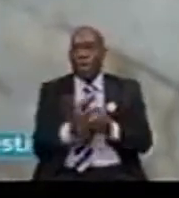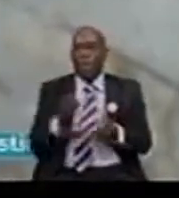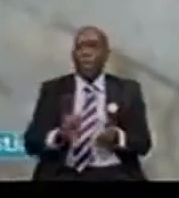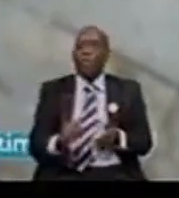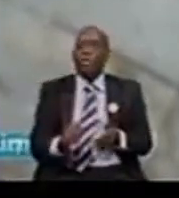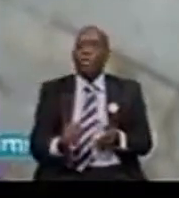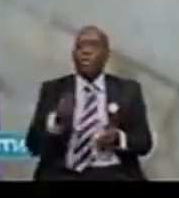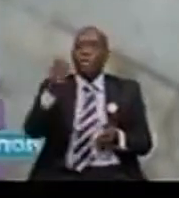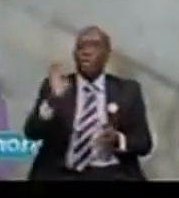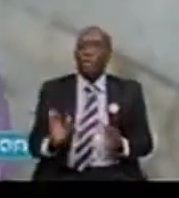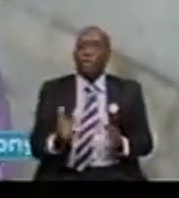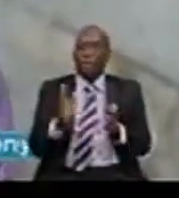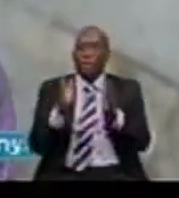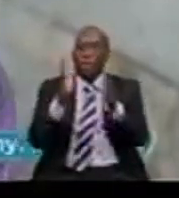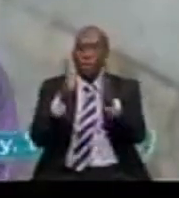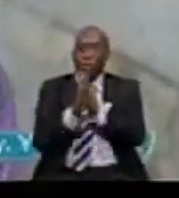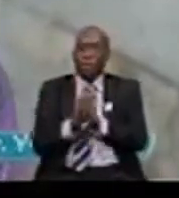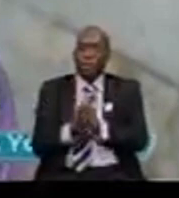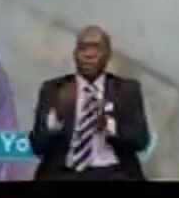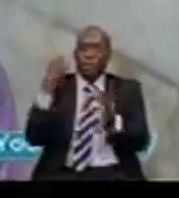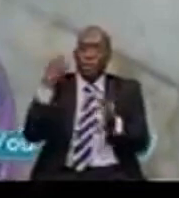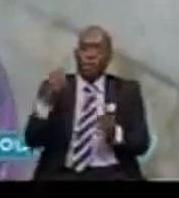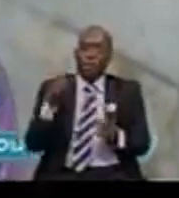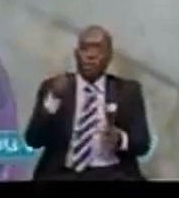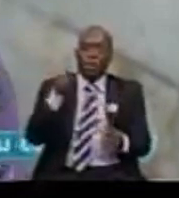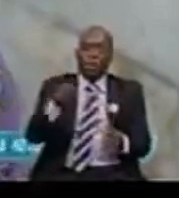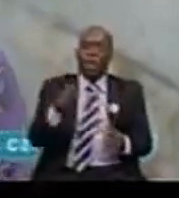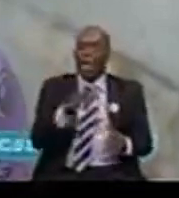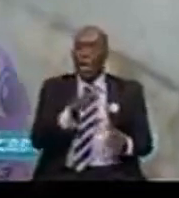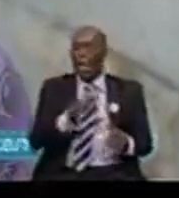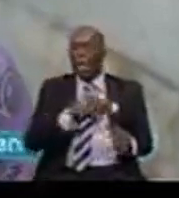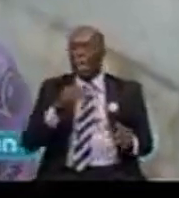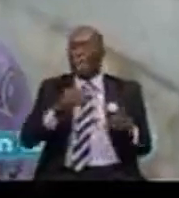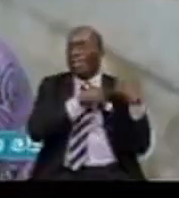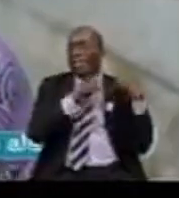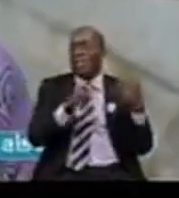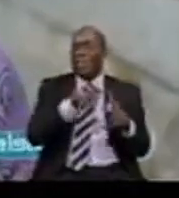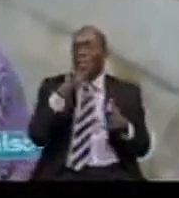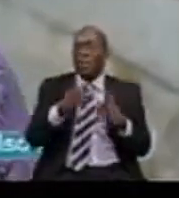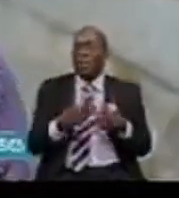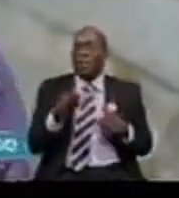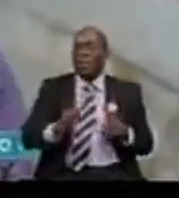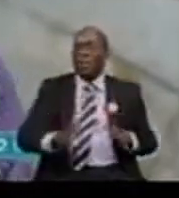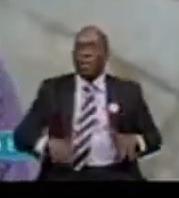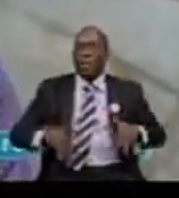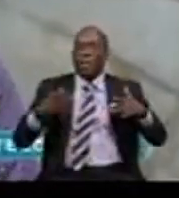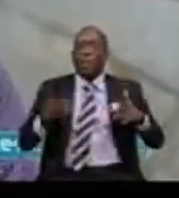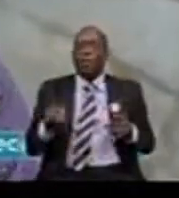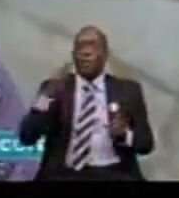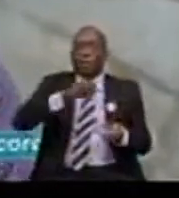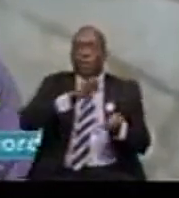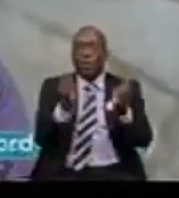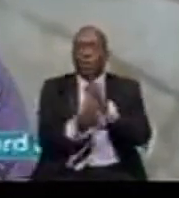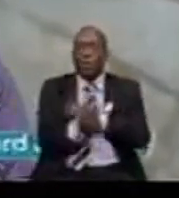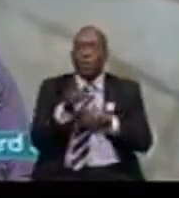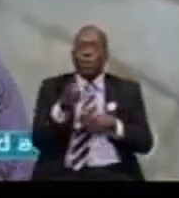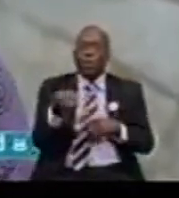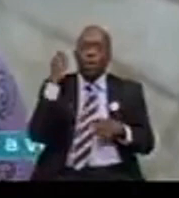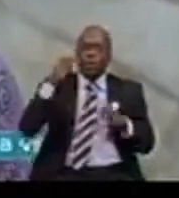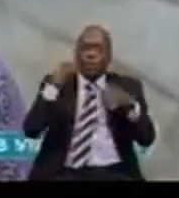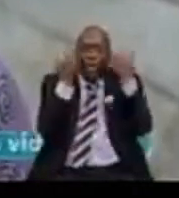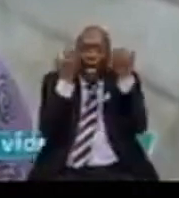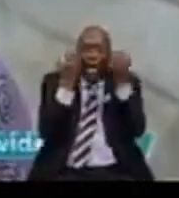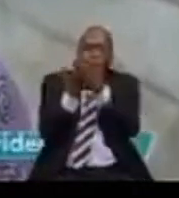since then, my life has been transformed. I used to be shy. I used to be ashamed of myself. I used